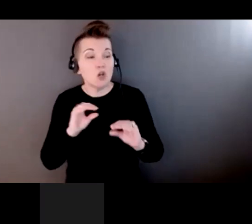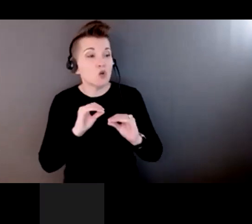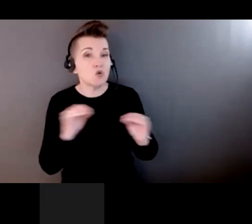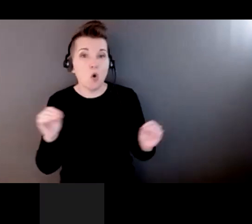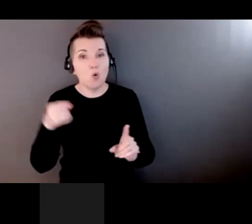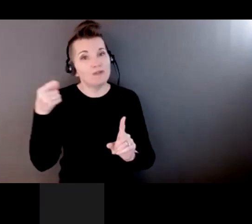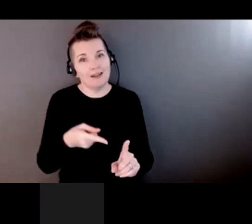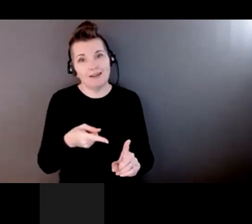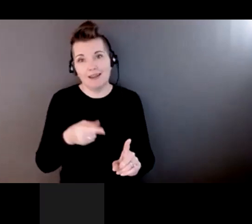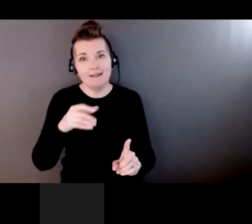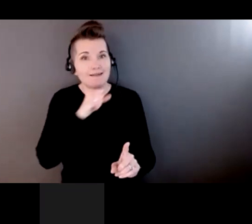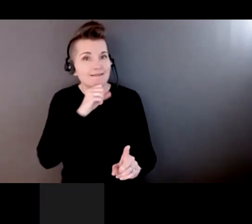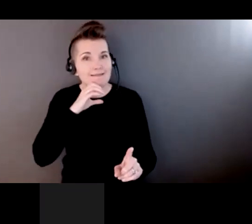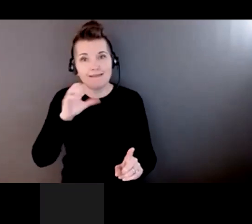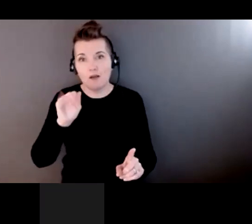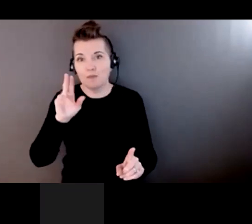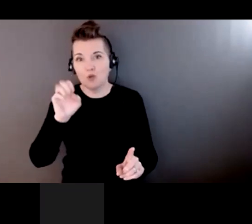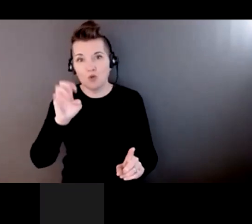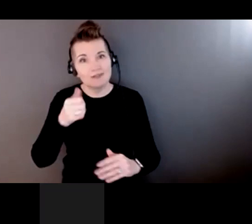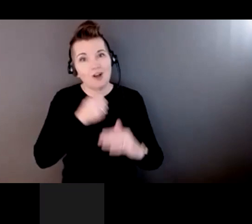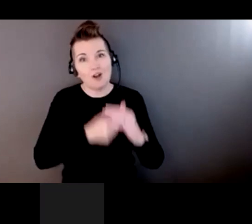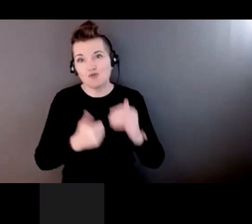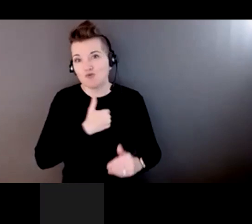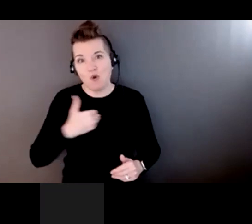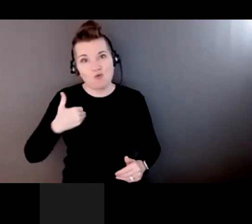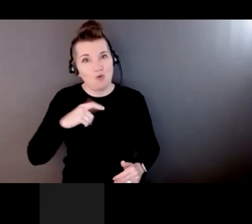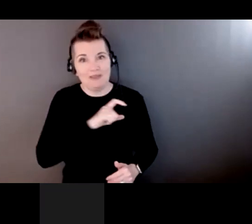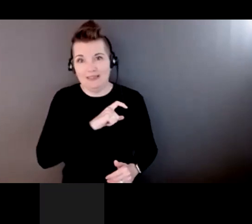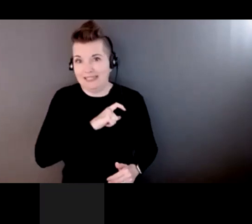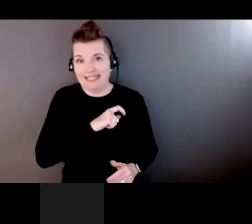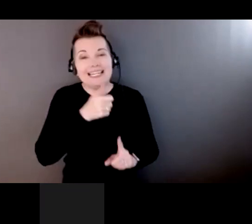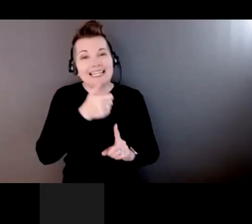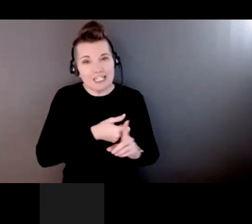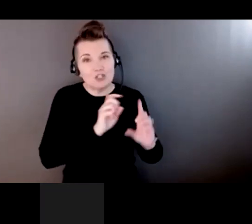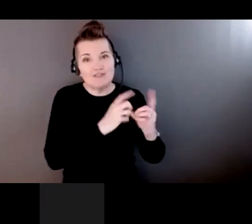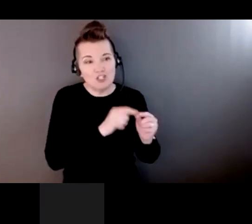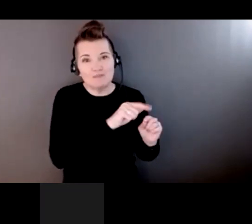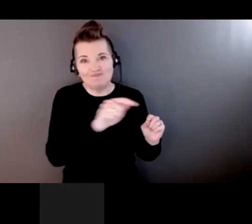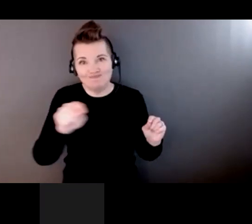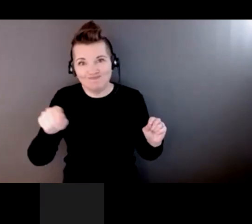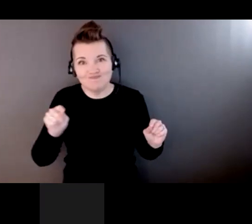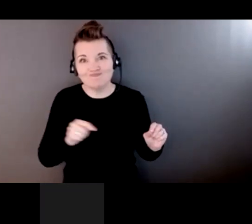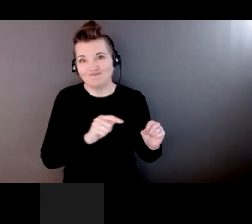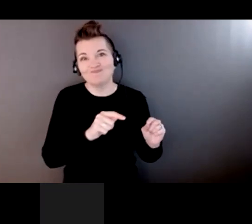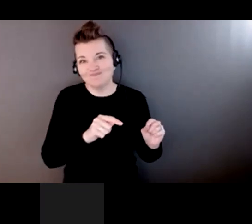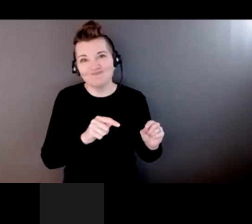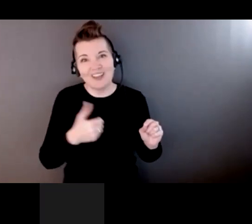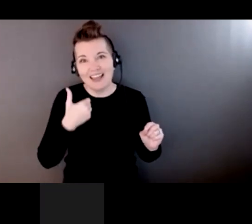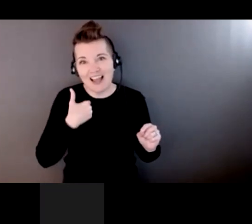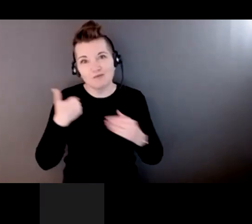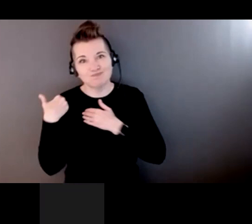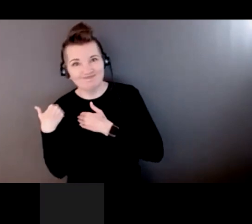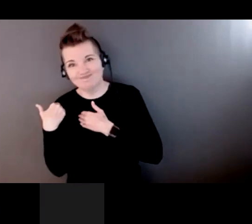unit for Toronto Police. Detectives within each division investigate the cases. Toronto Police has a vulnerable persons coordinator